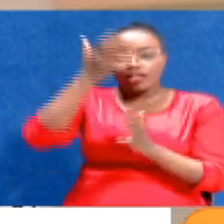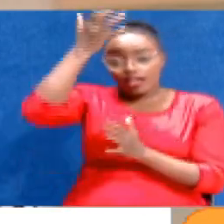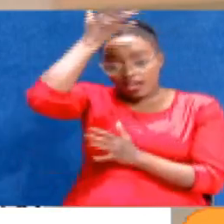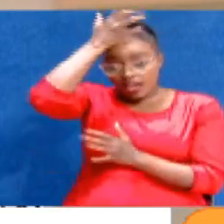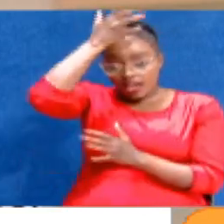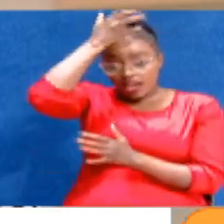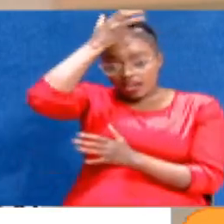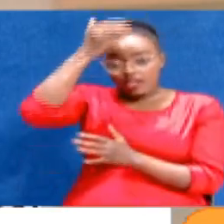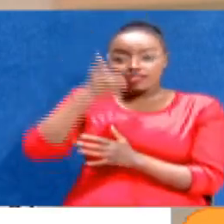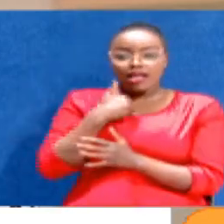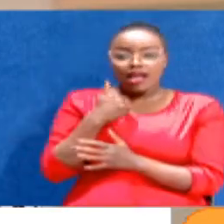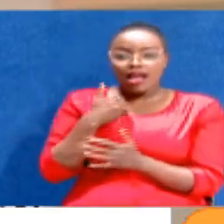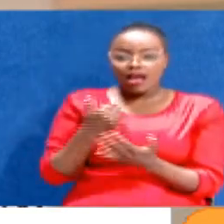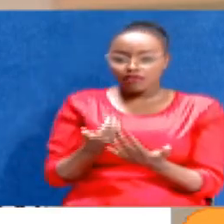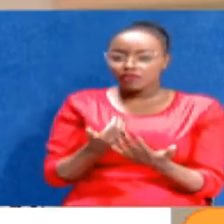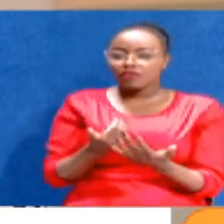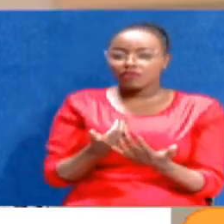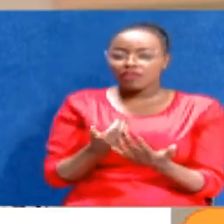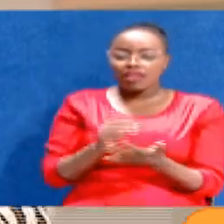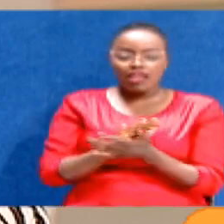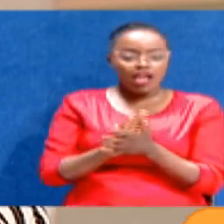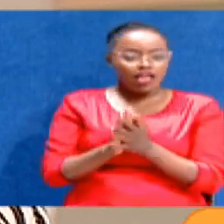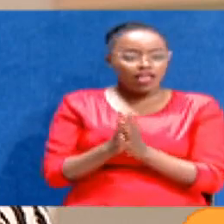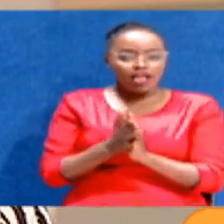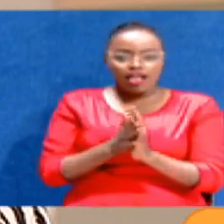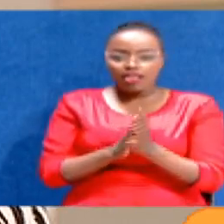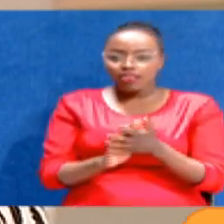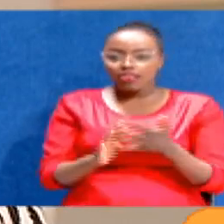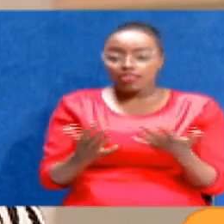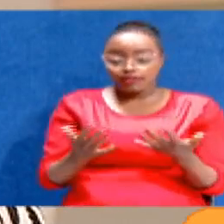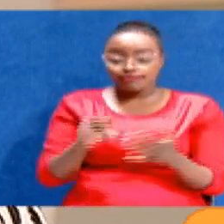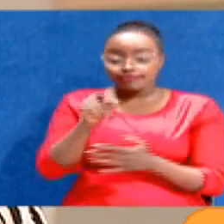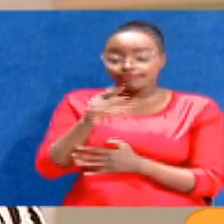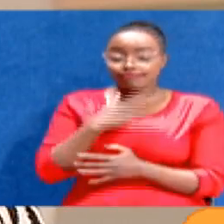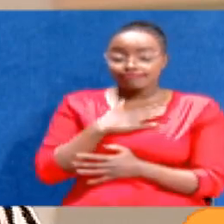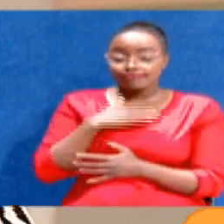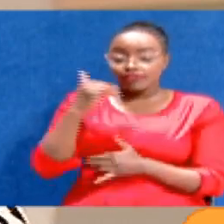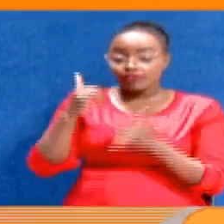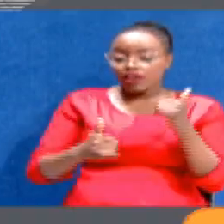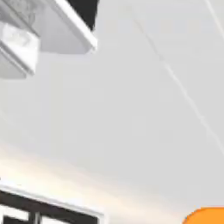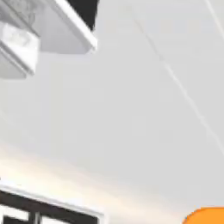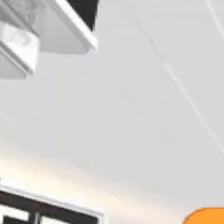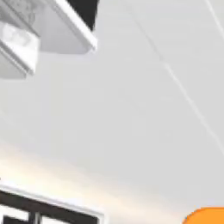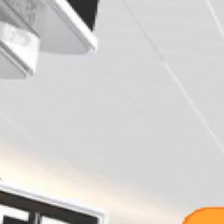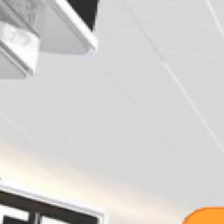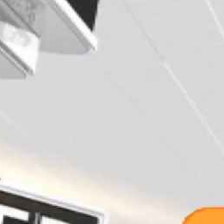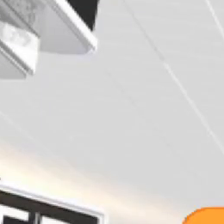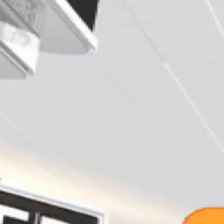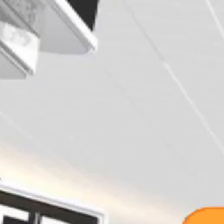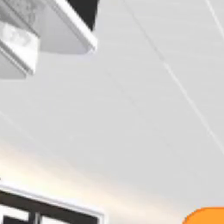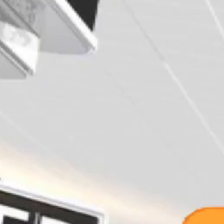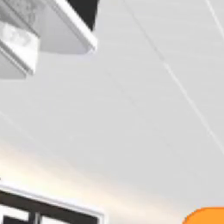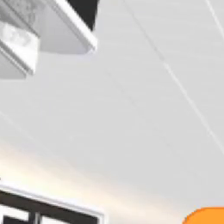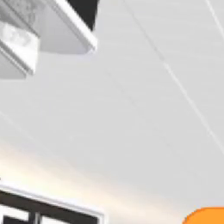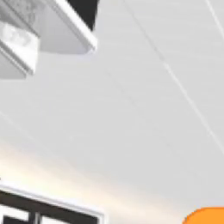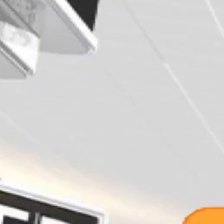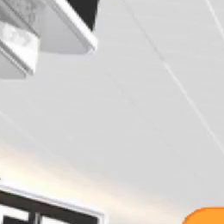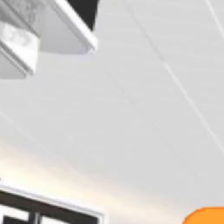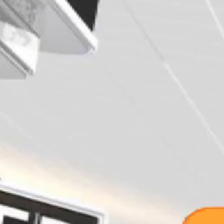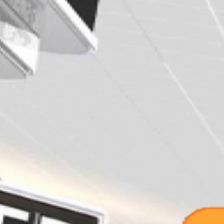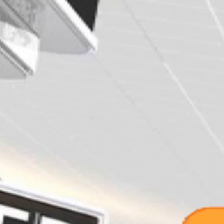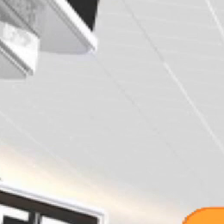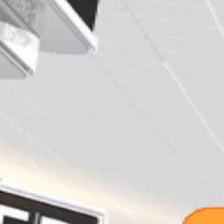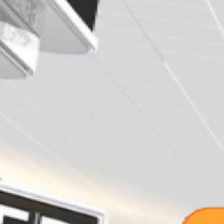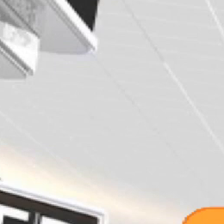will have meant absolutely nothing. That is my memo.